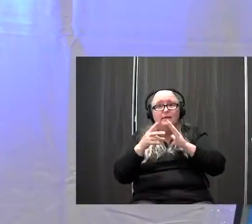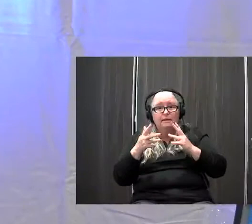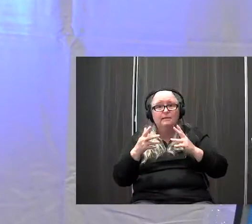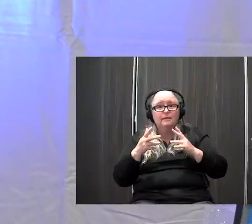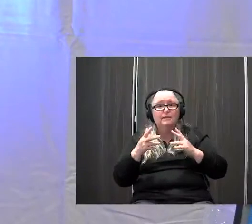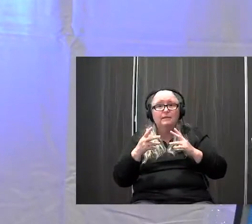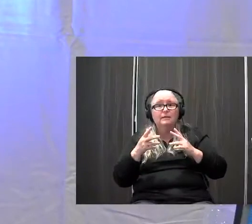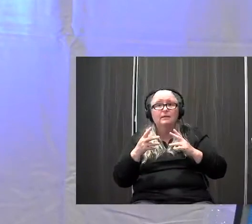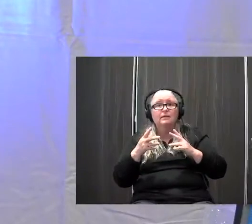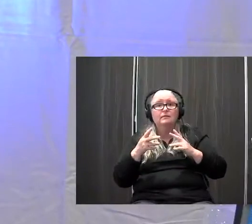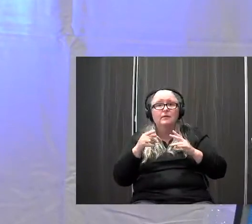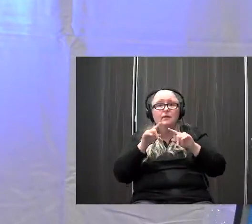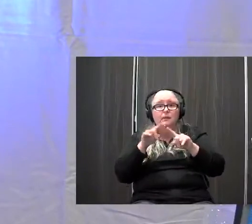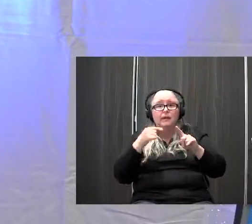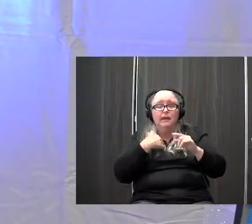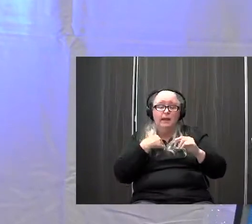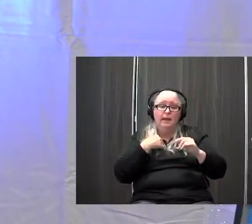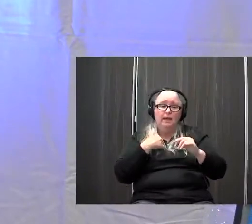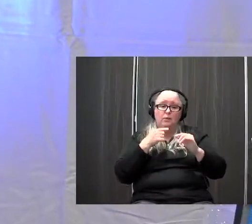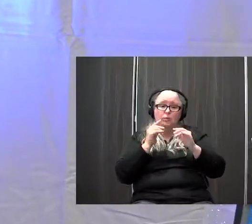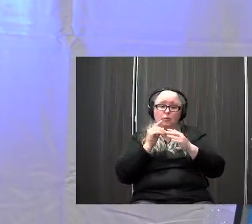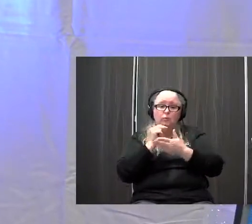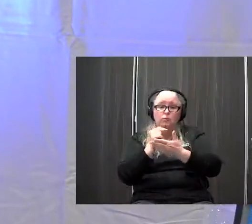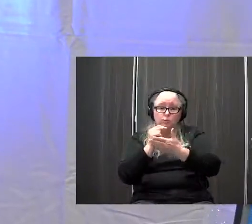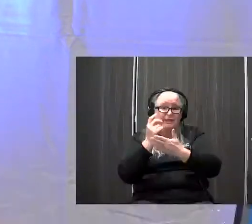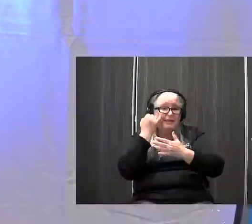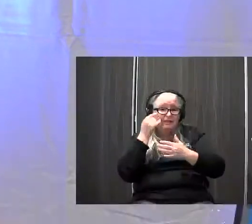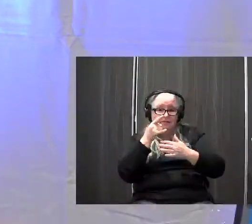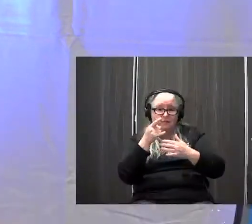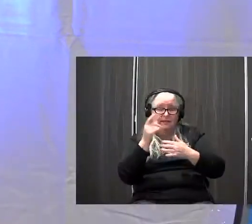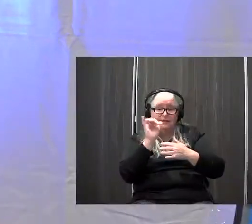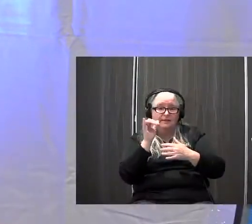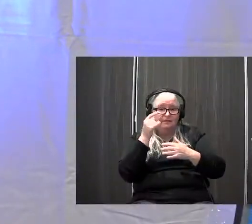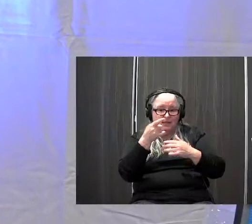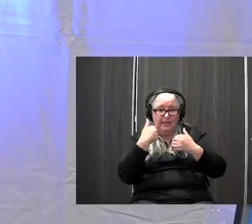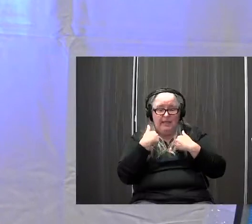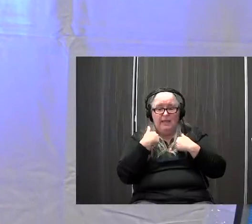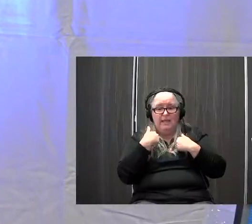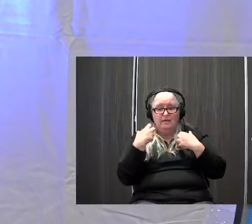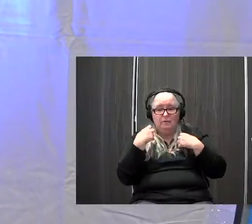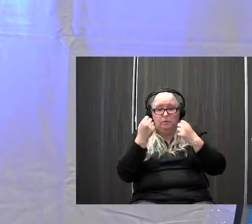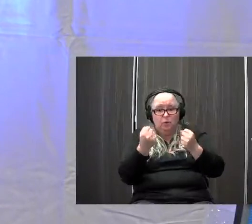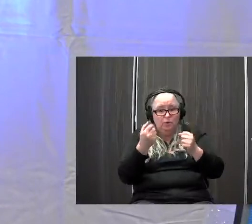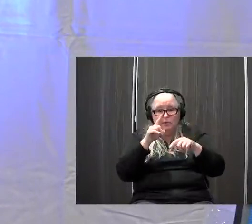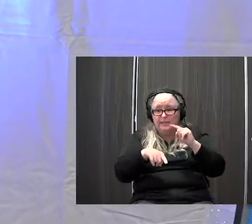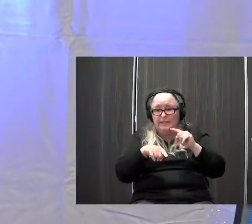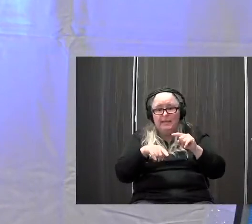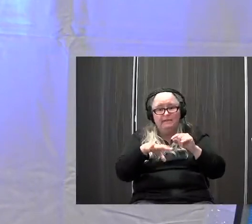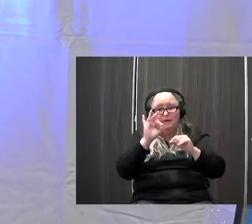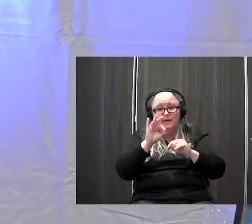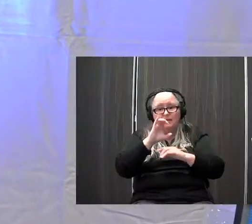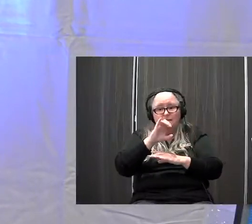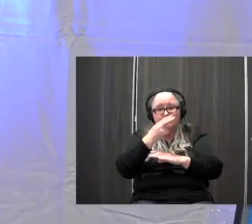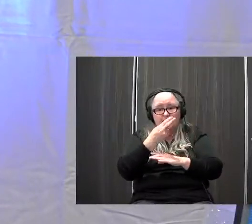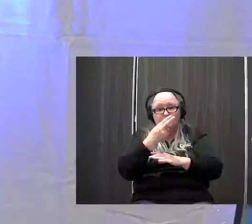for charge, I would treat them as if they do have charge. We just either can't find that CHD7 misspelling, or it might be a new gene,